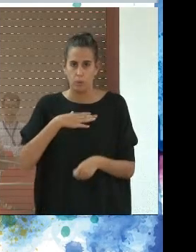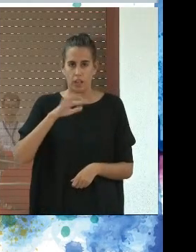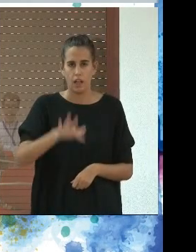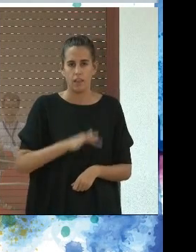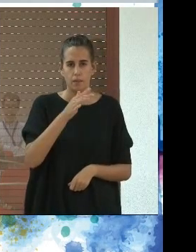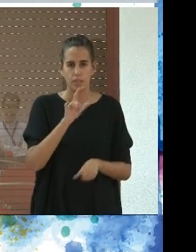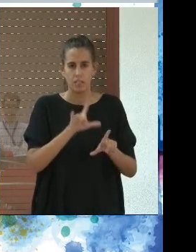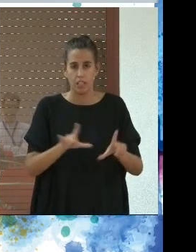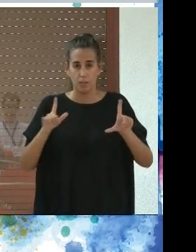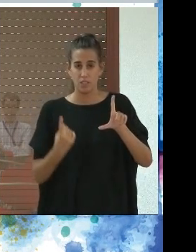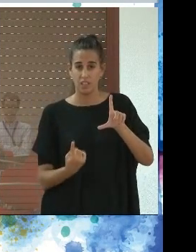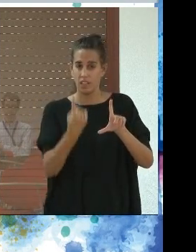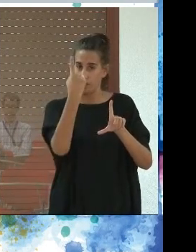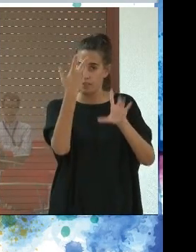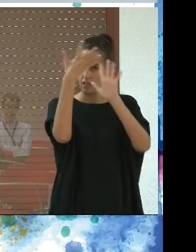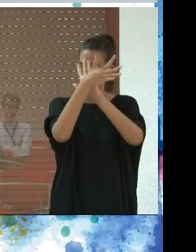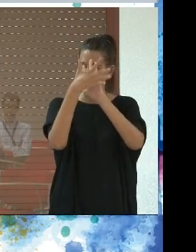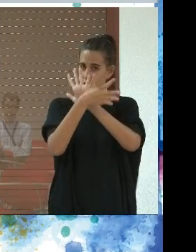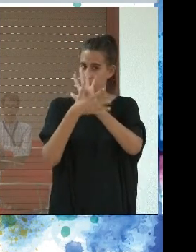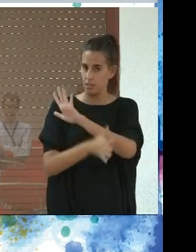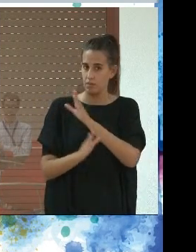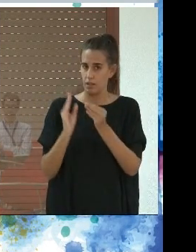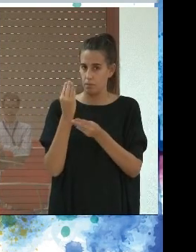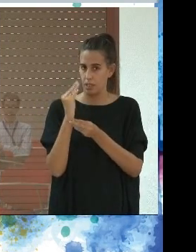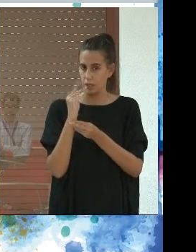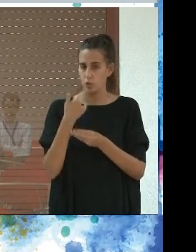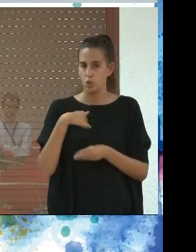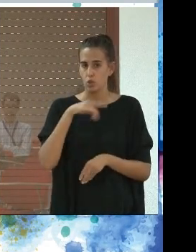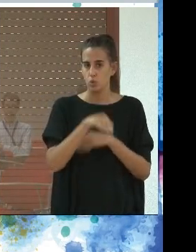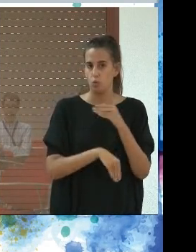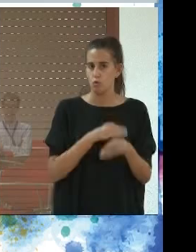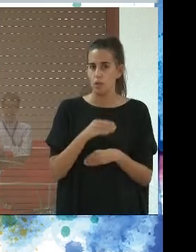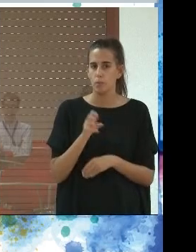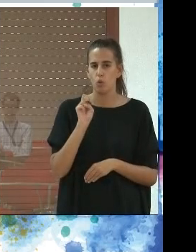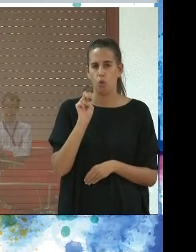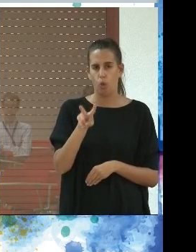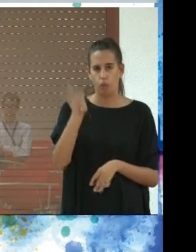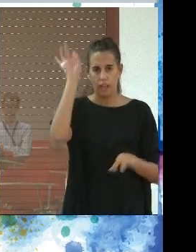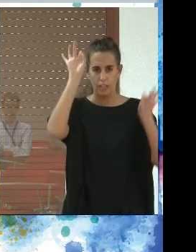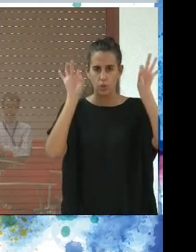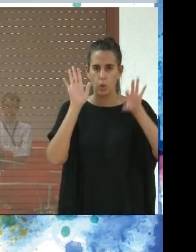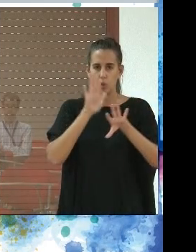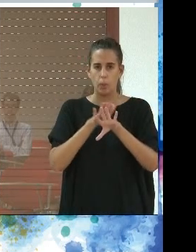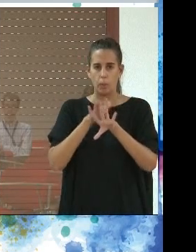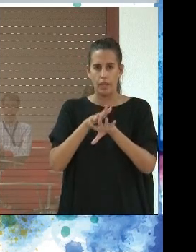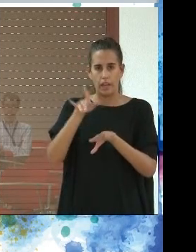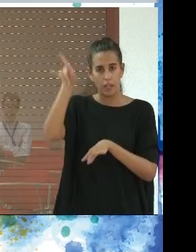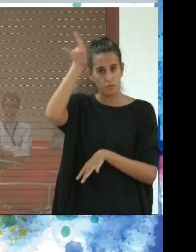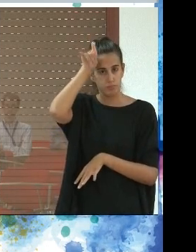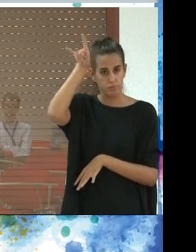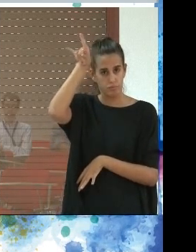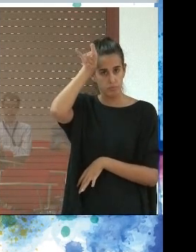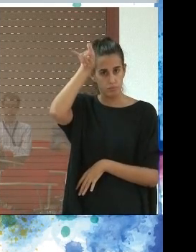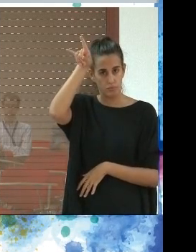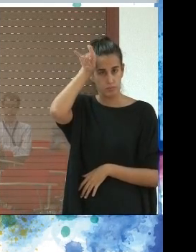Also, in the upper part of the slide, we show the electrodes. We are using 12 electrodes to